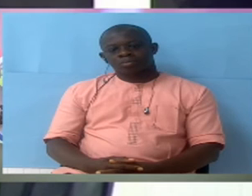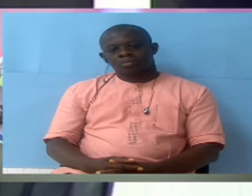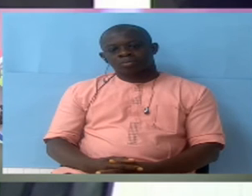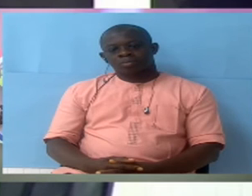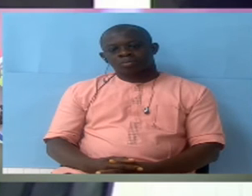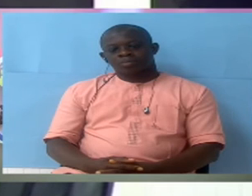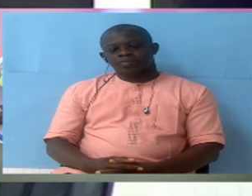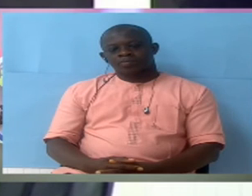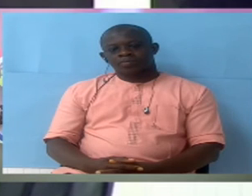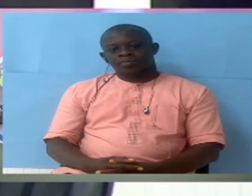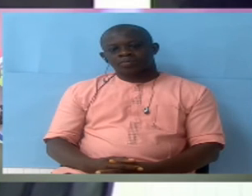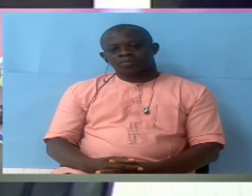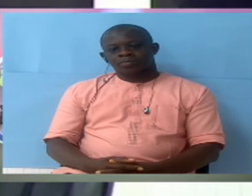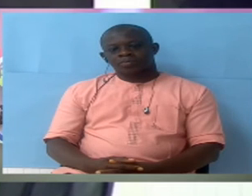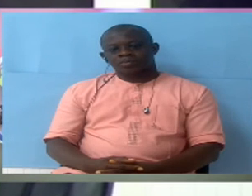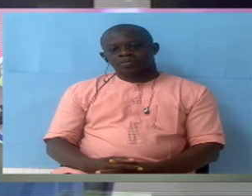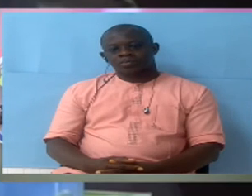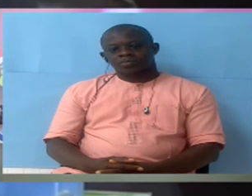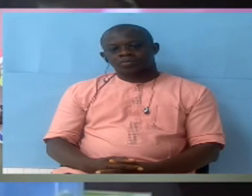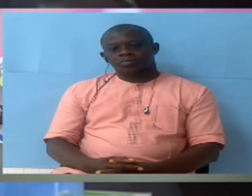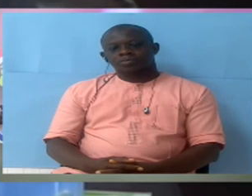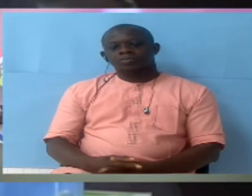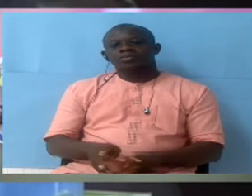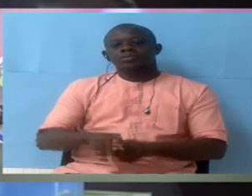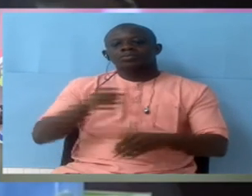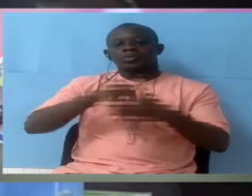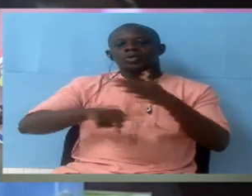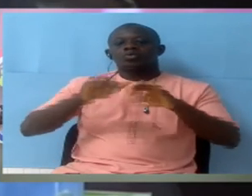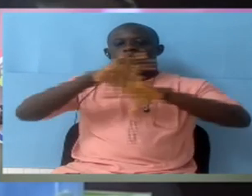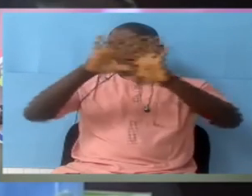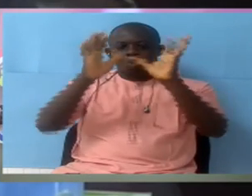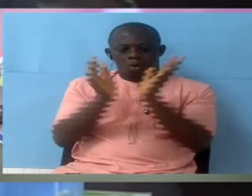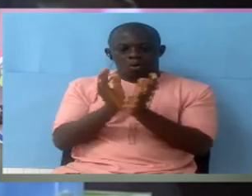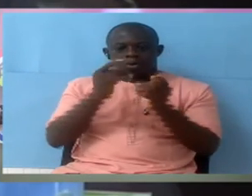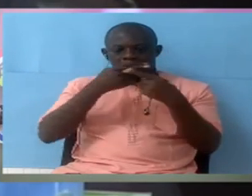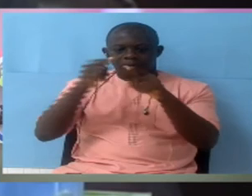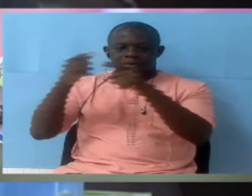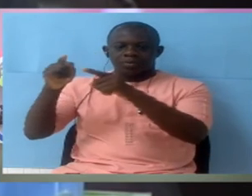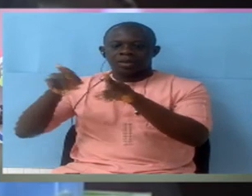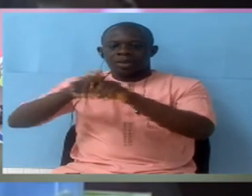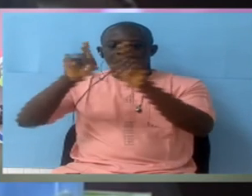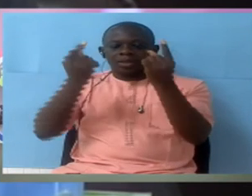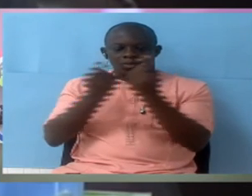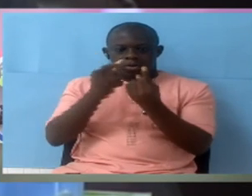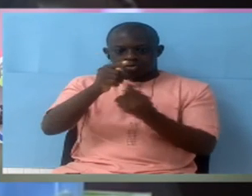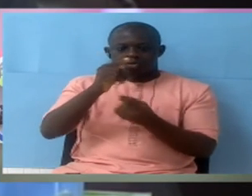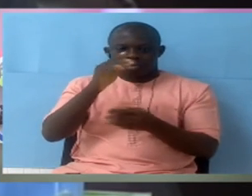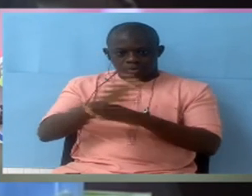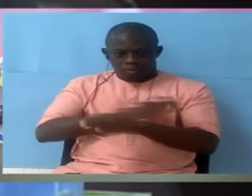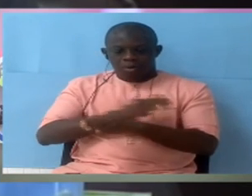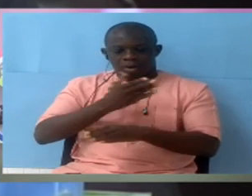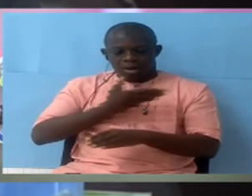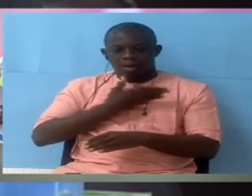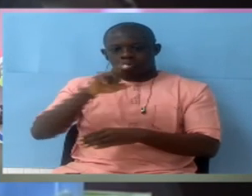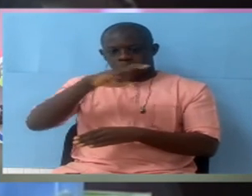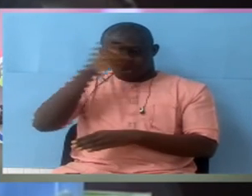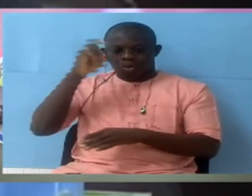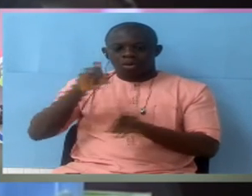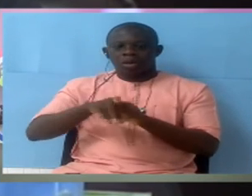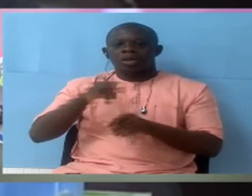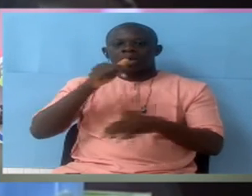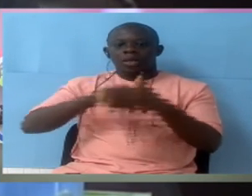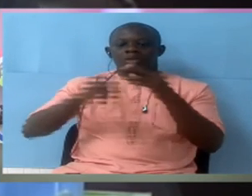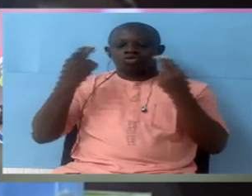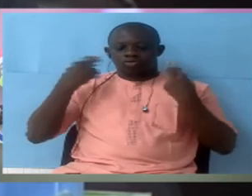teggin in all the sectors that you have served in uniform ci fana yeb li nga ligéy ci